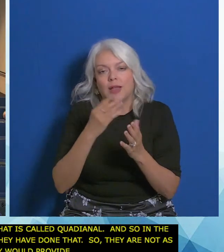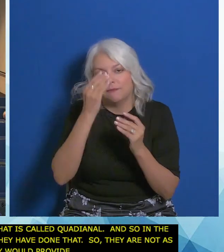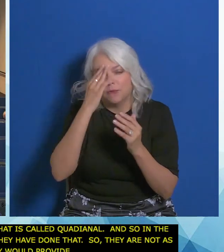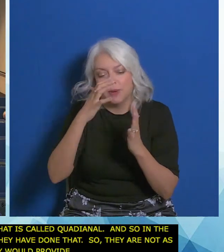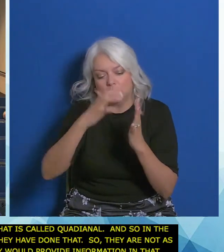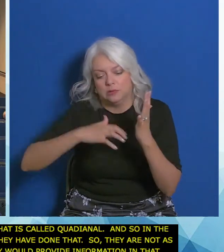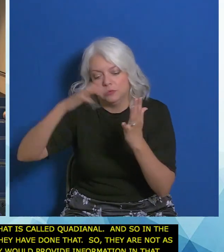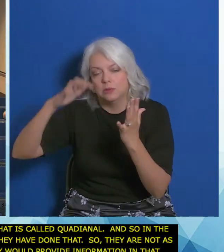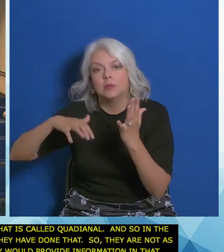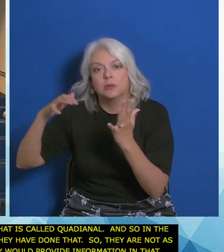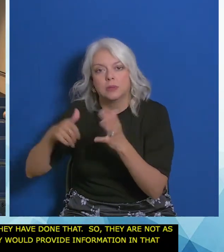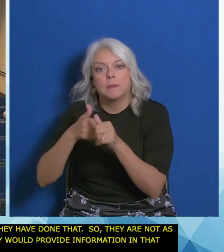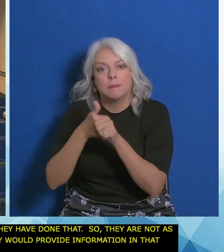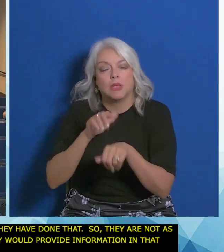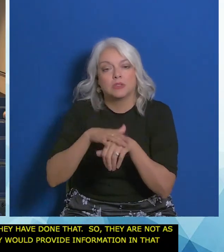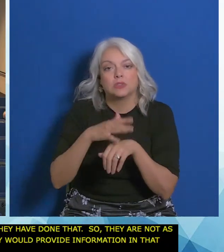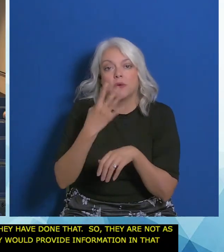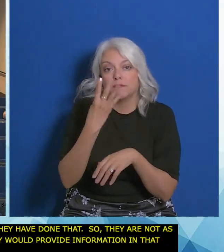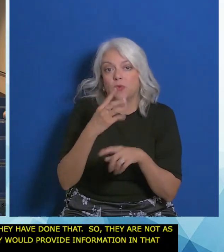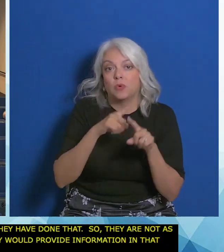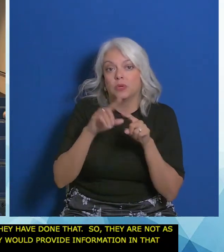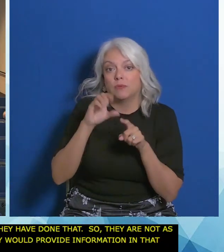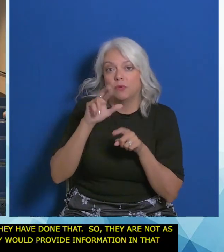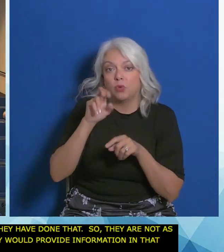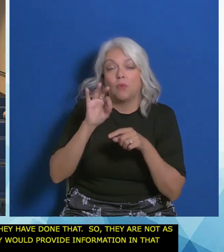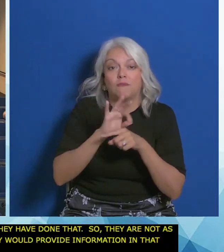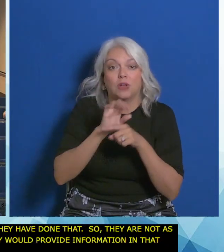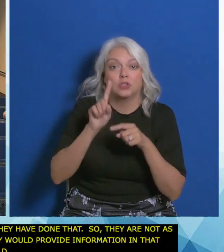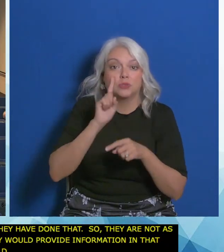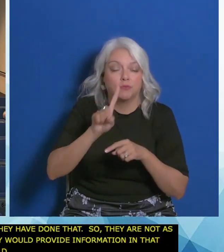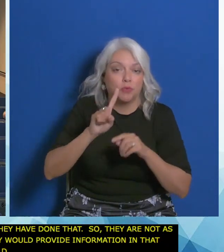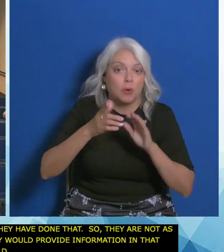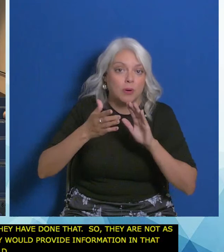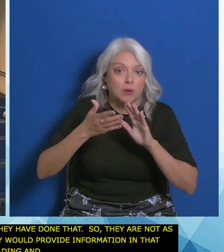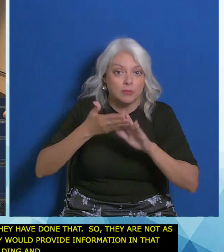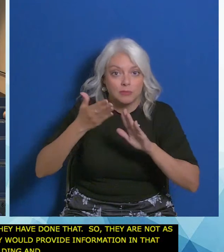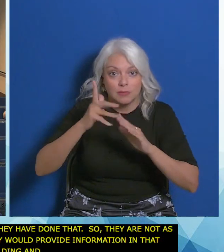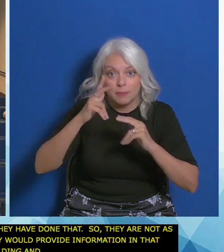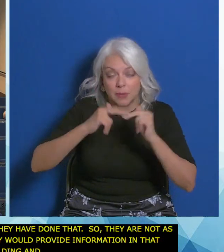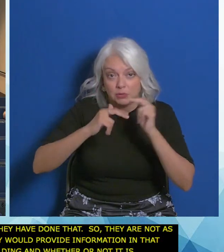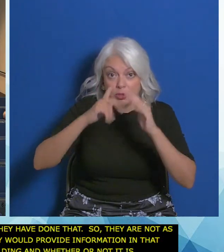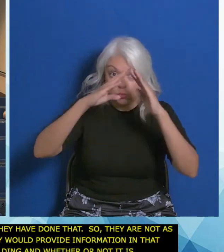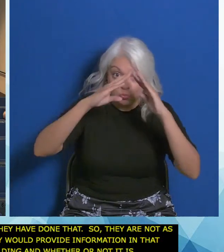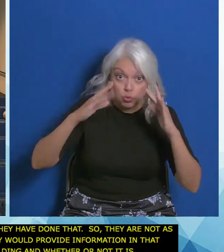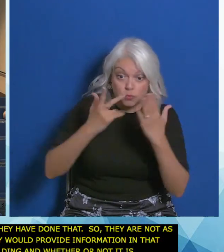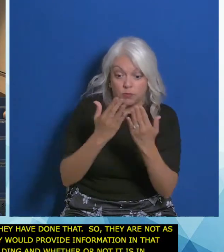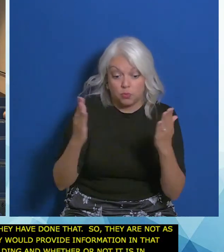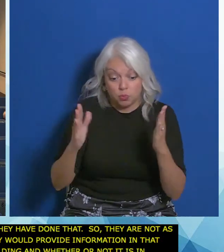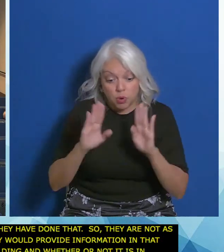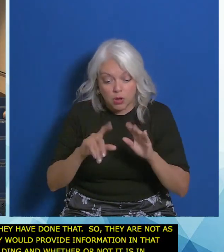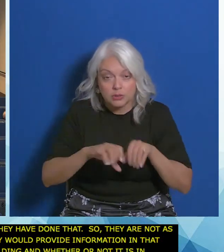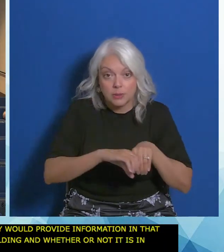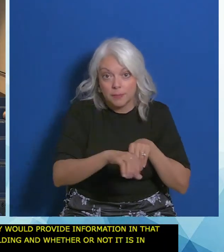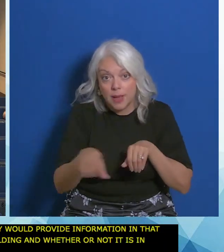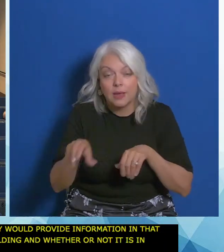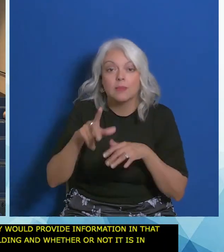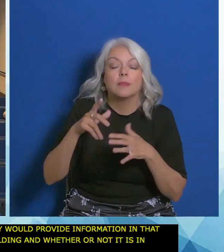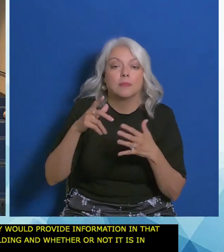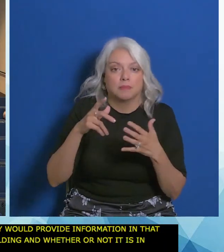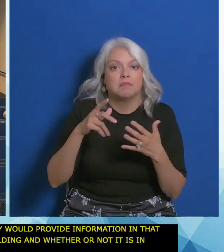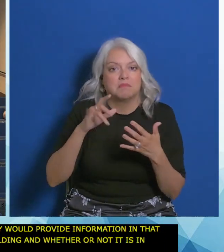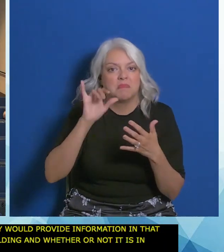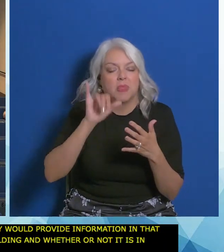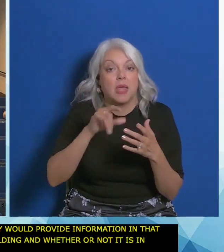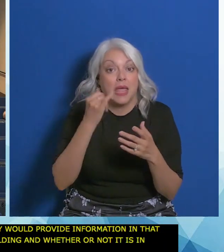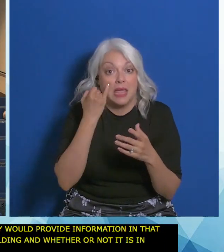each one of those core functions of the building, whether or not it is in disrepair, in need of repair or replacement, or at a